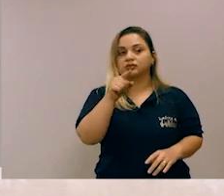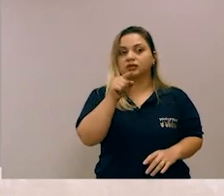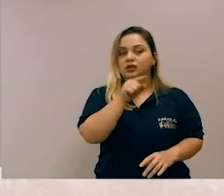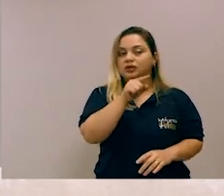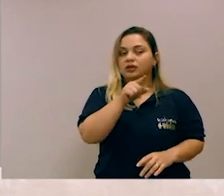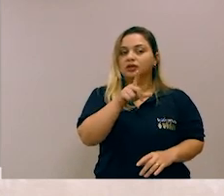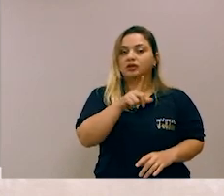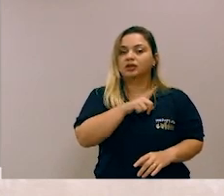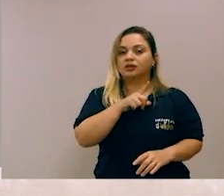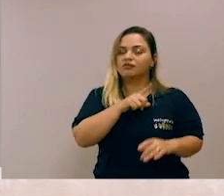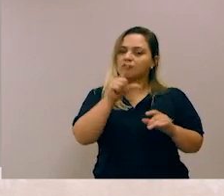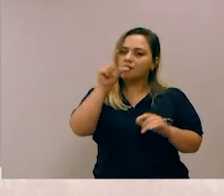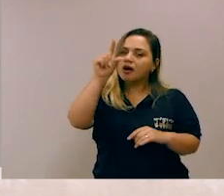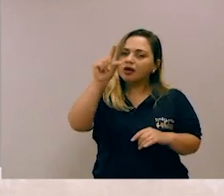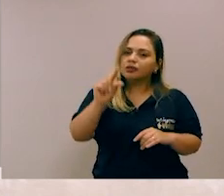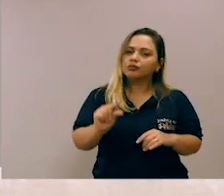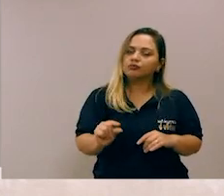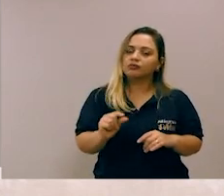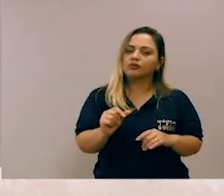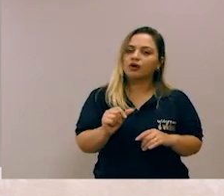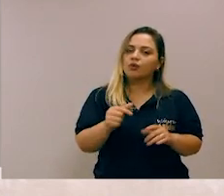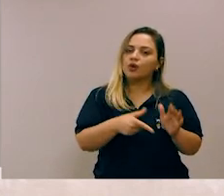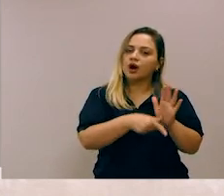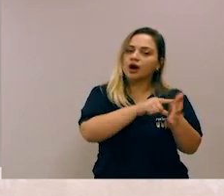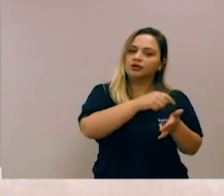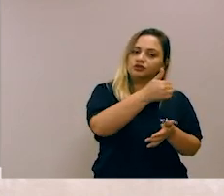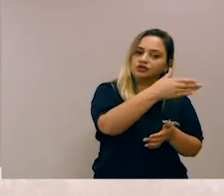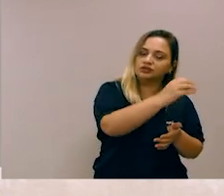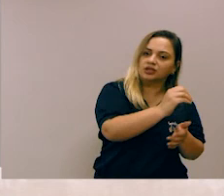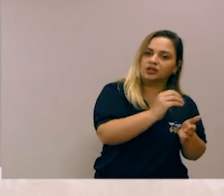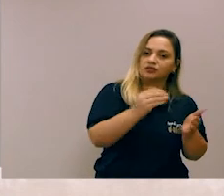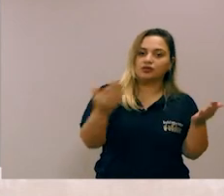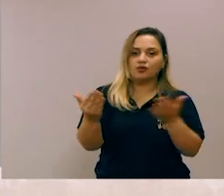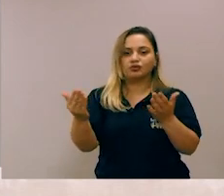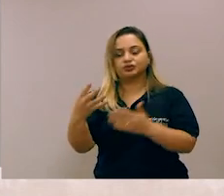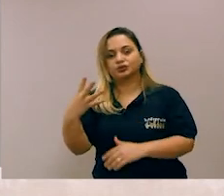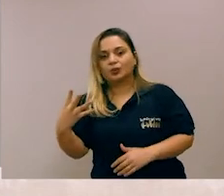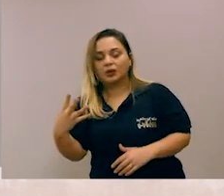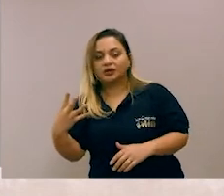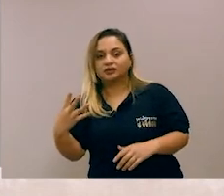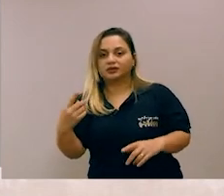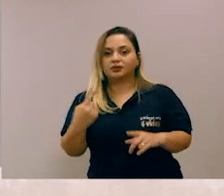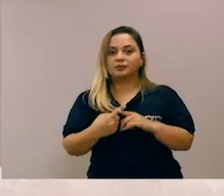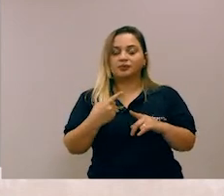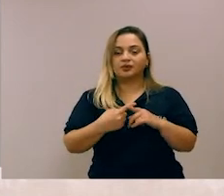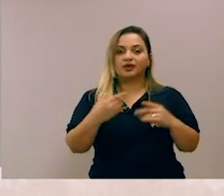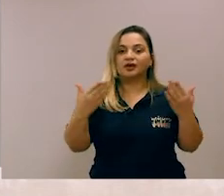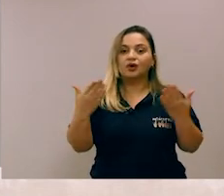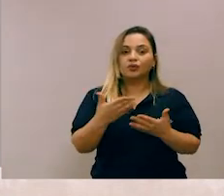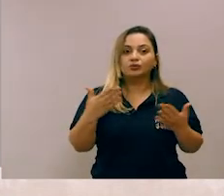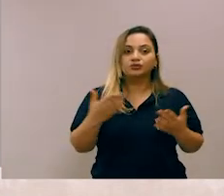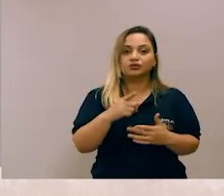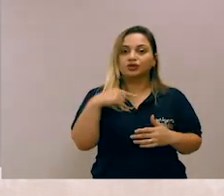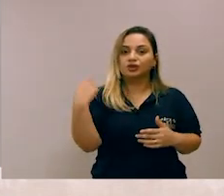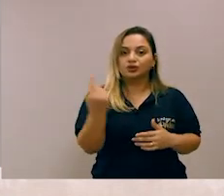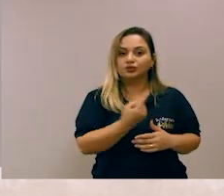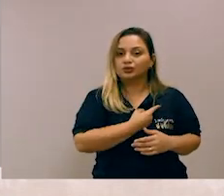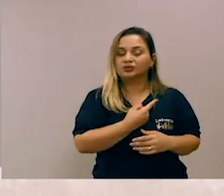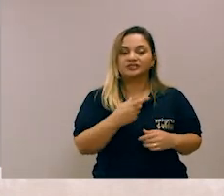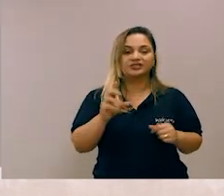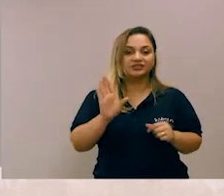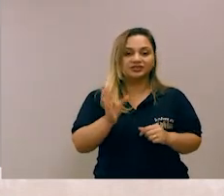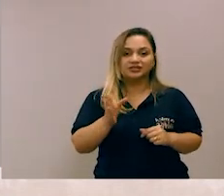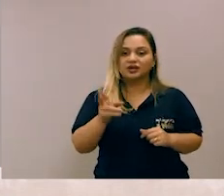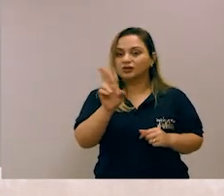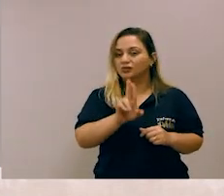canine unit. And we went from 10 canine units to 4. Not because we wanted to, no, because we